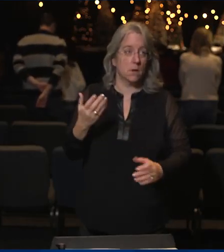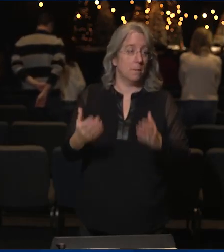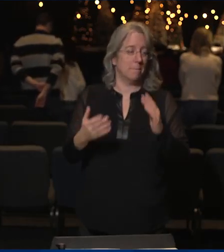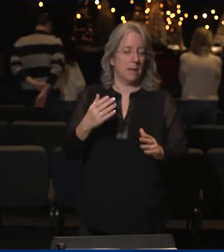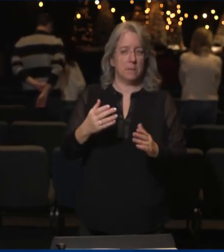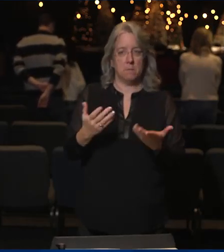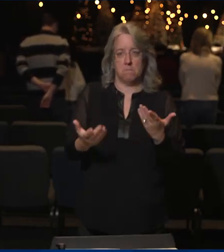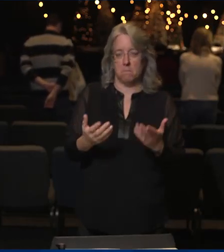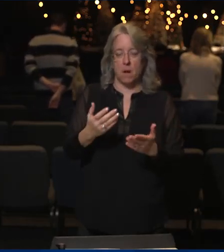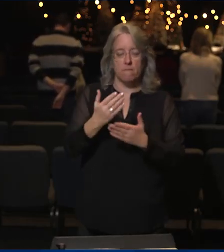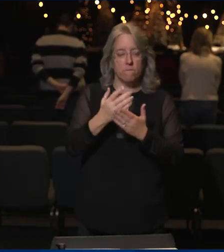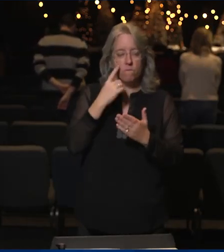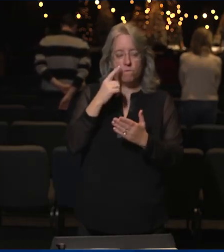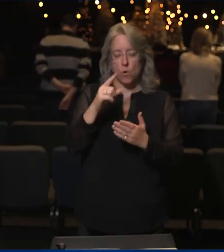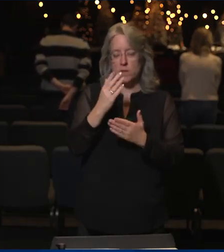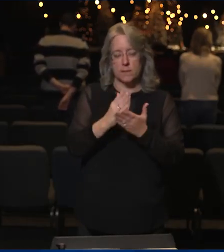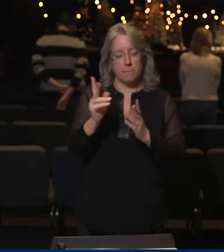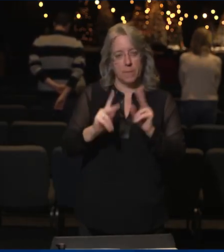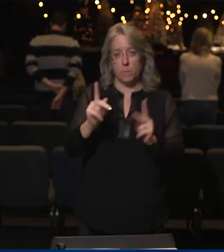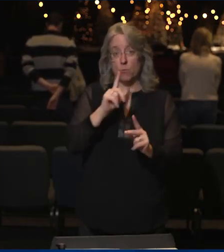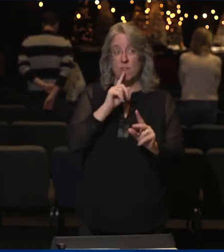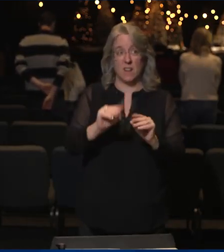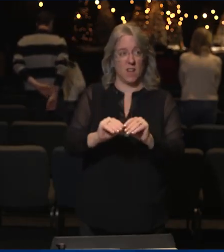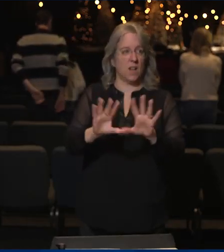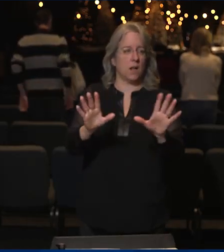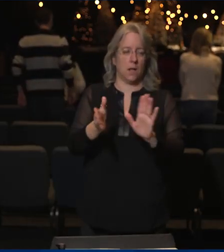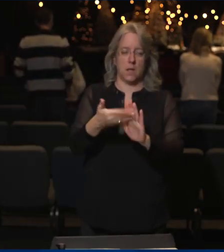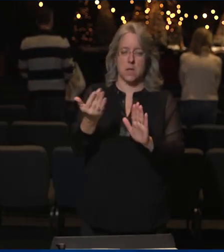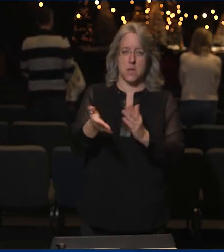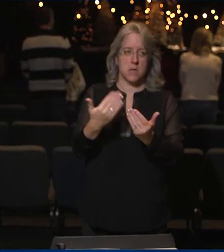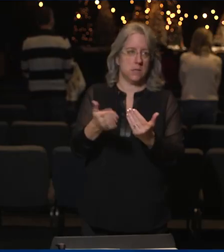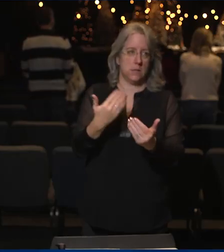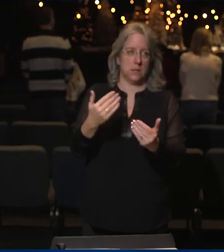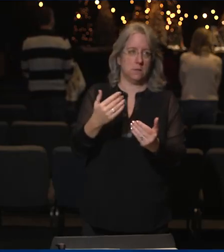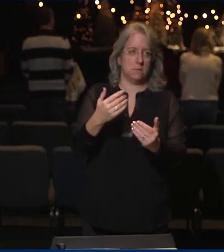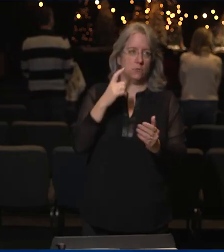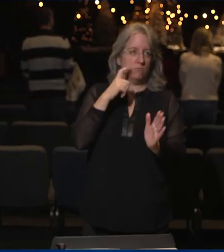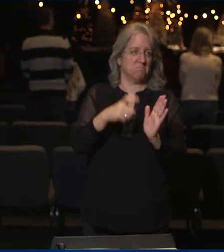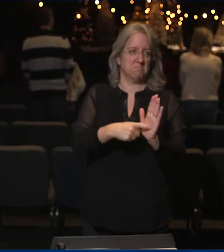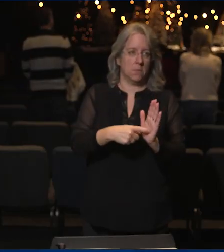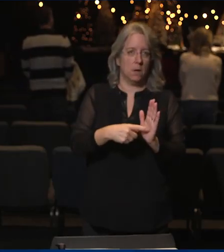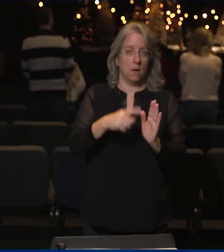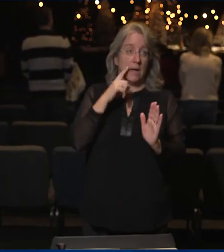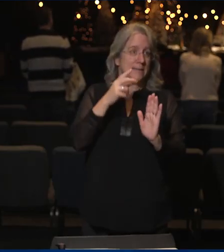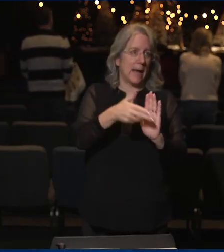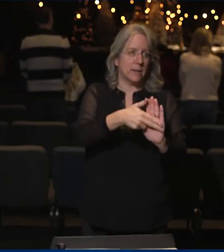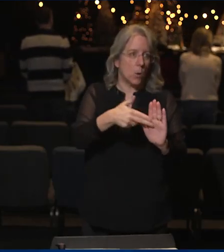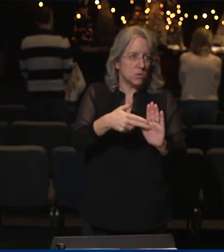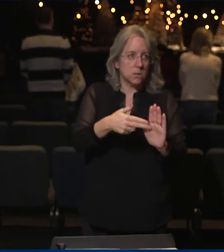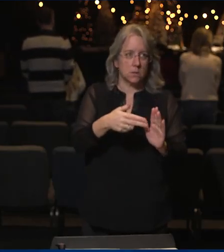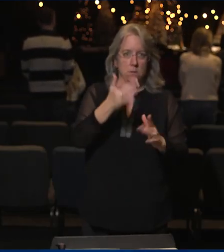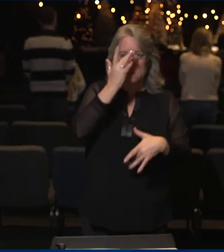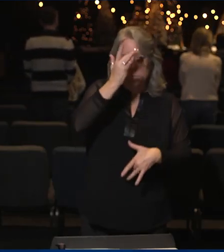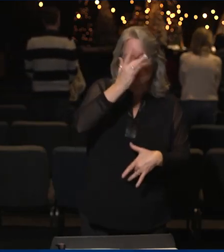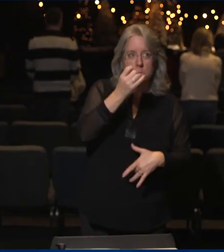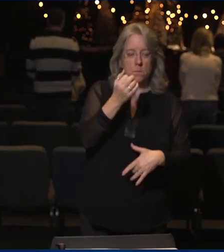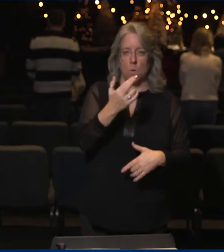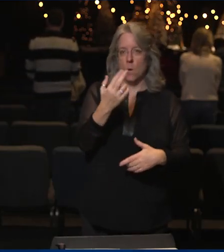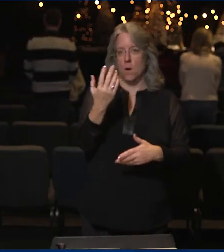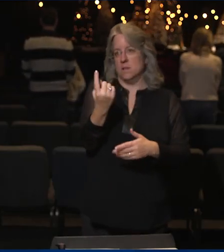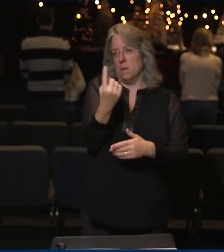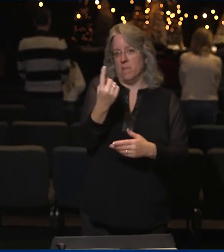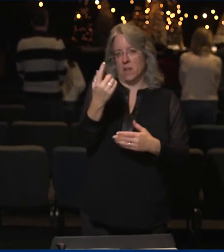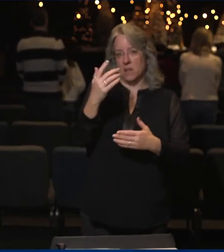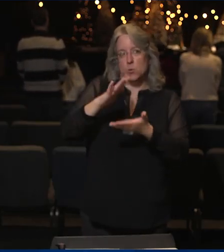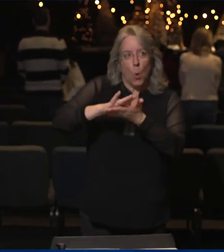you know you're going to begin treatment. Perhaps it has to do with school or something like that. Perhaps it has to do with something happening